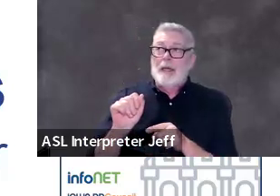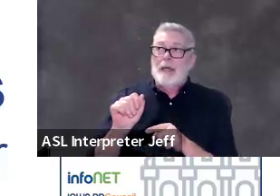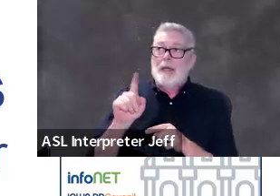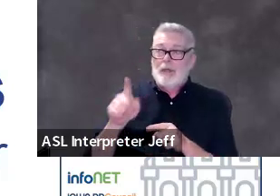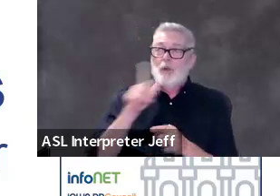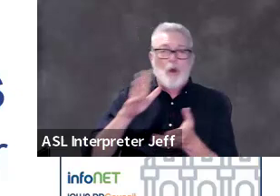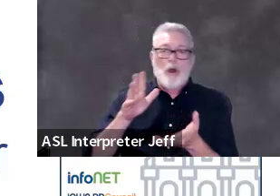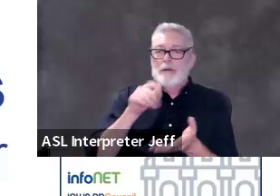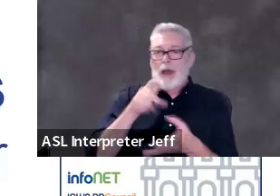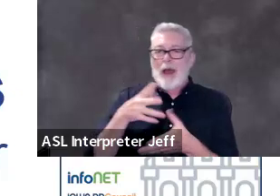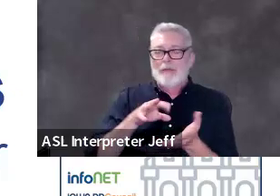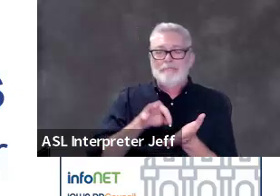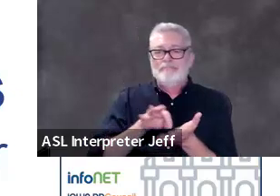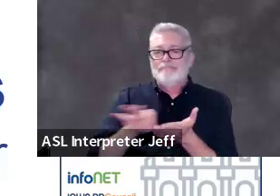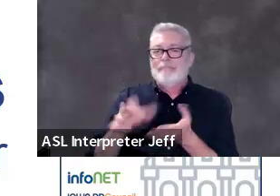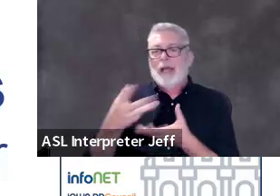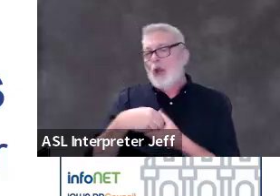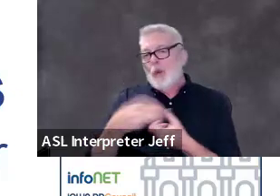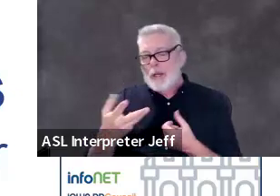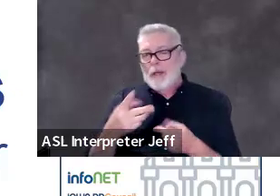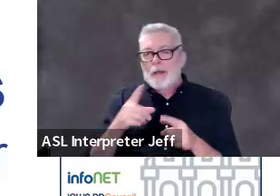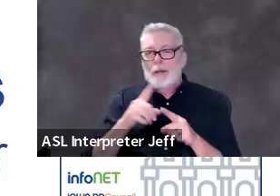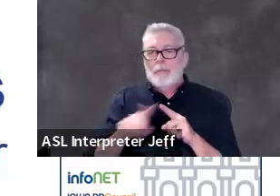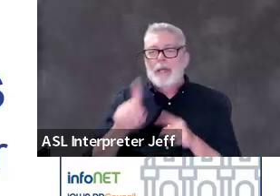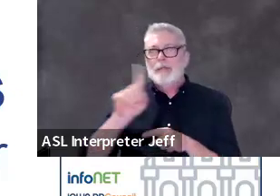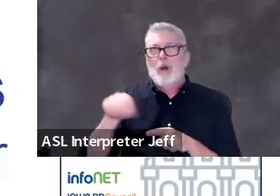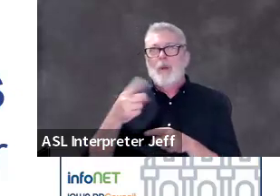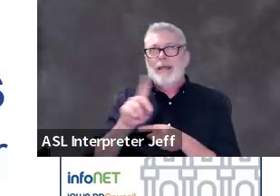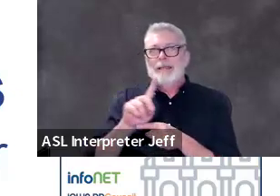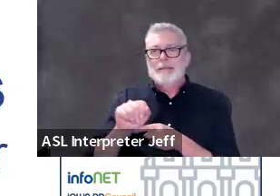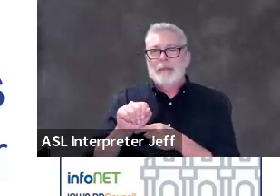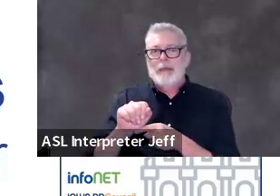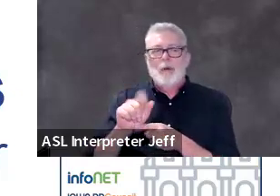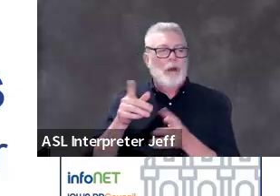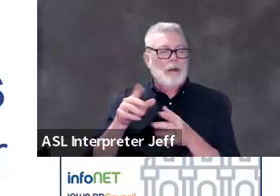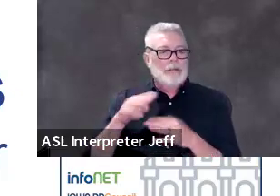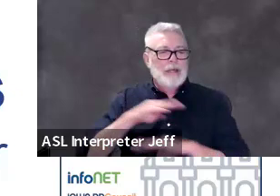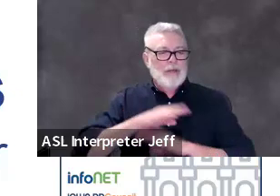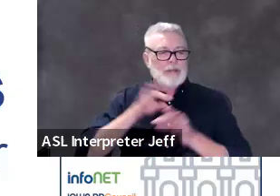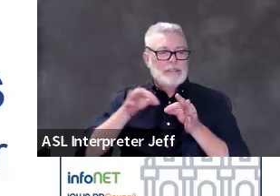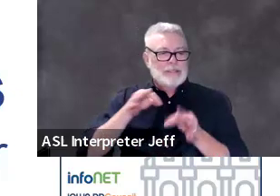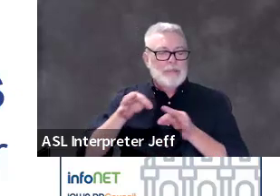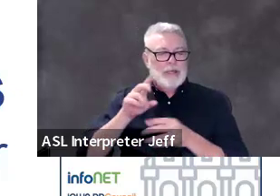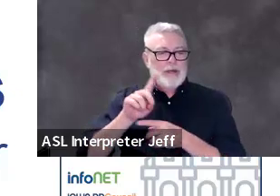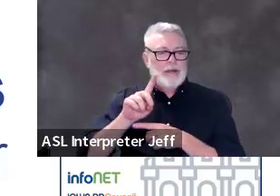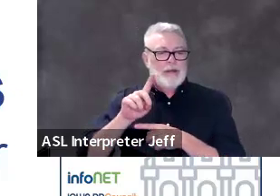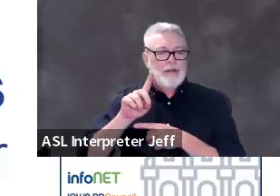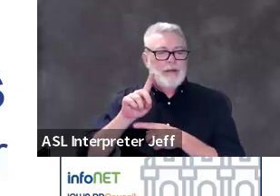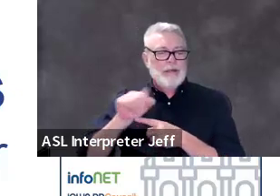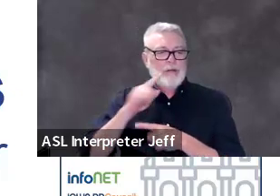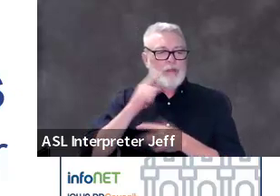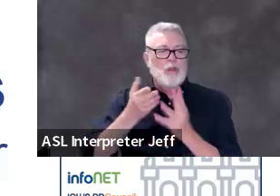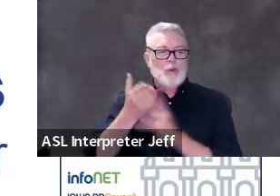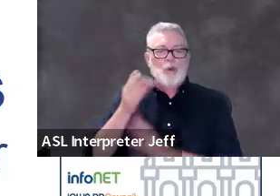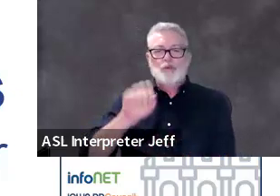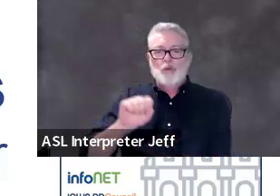exempt, but it's only if you have a disability you meet the definition, have disability through Social Security.